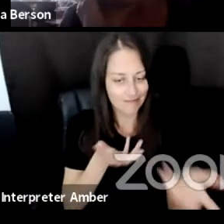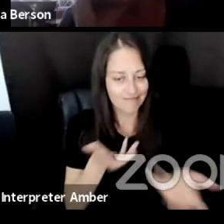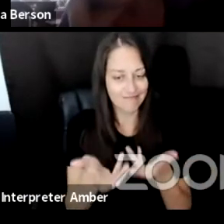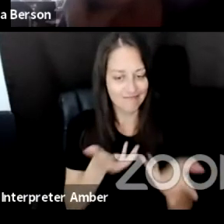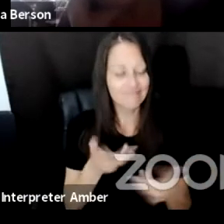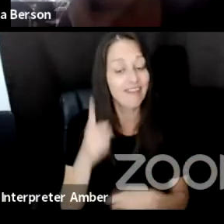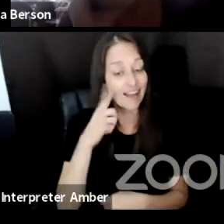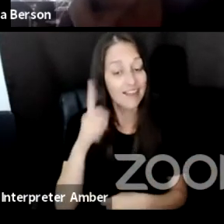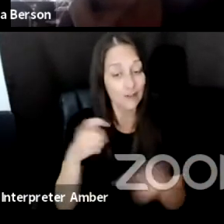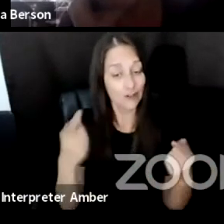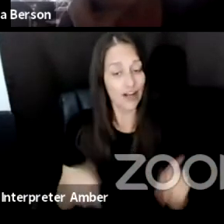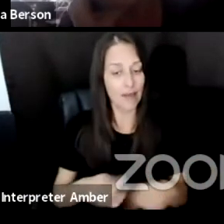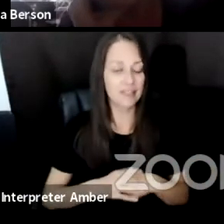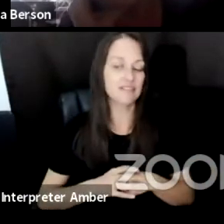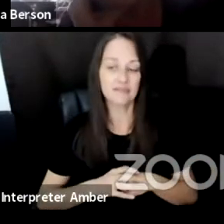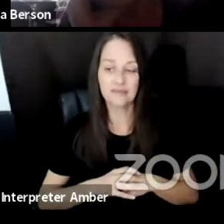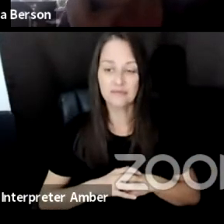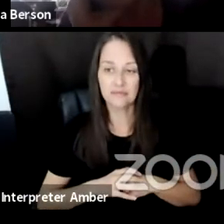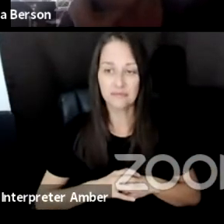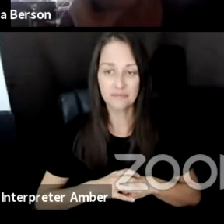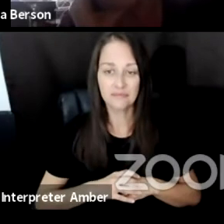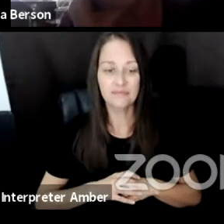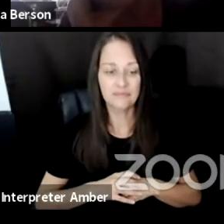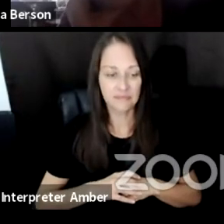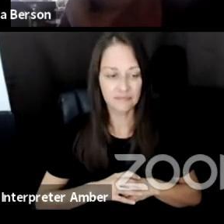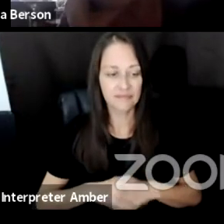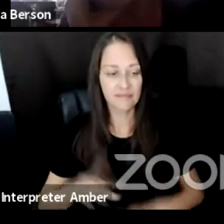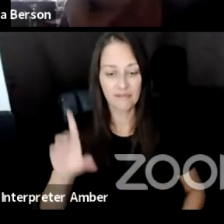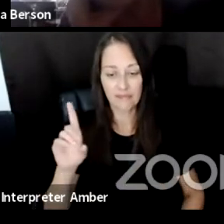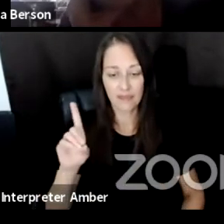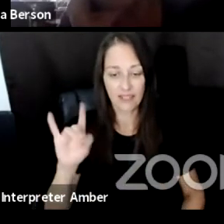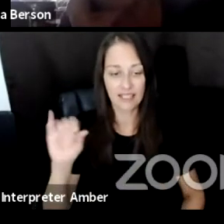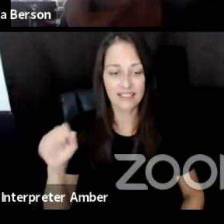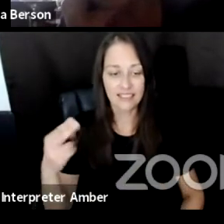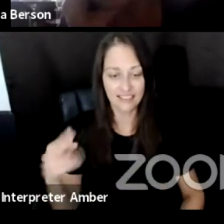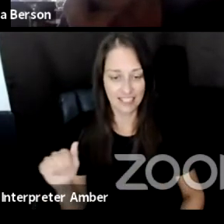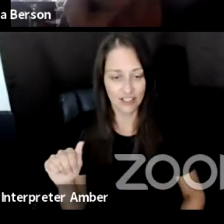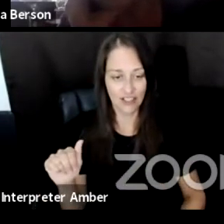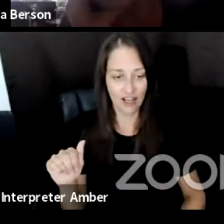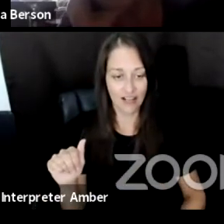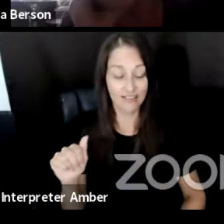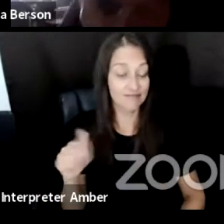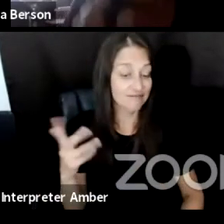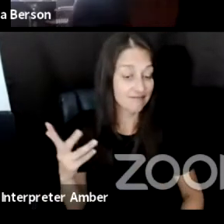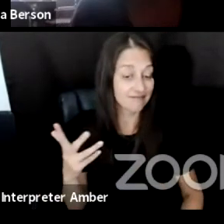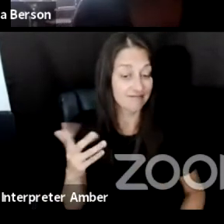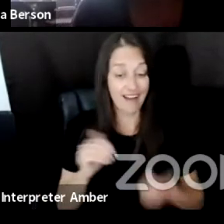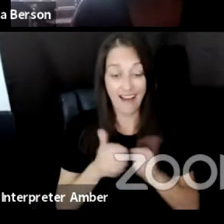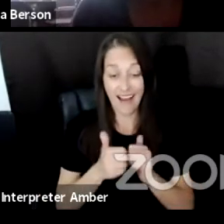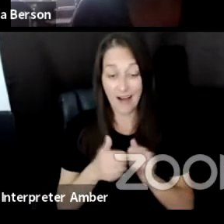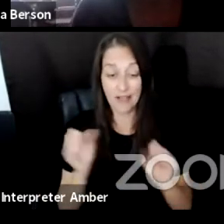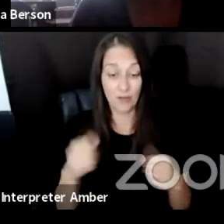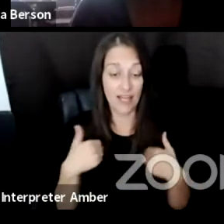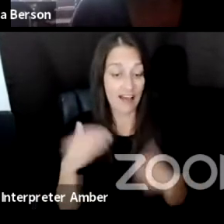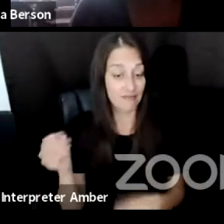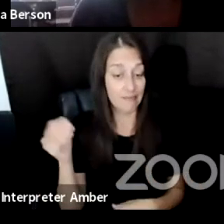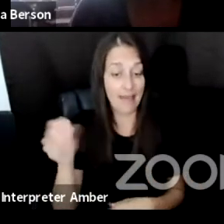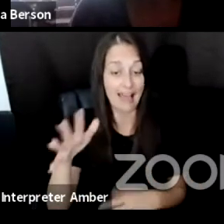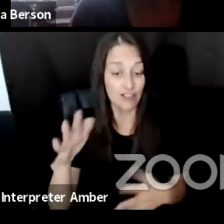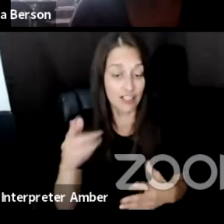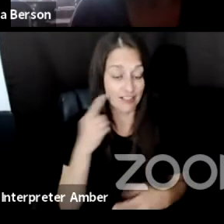think in terms of like waving a magic wand and making the landscape for arts coverage just a lot more easier, I think, with